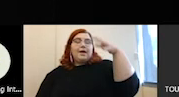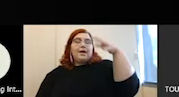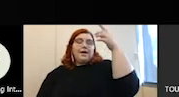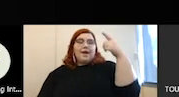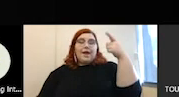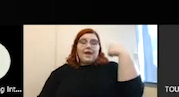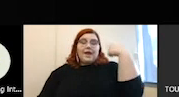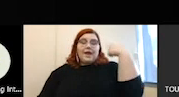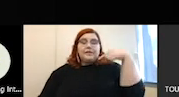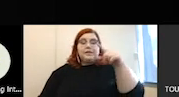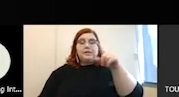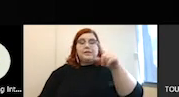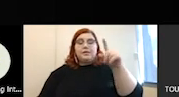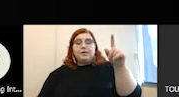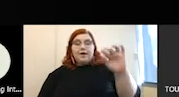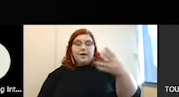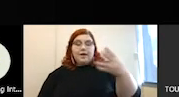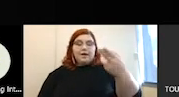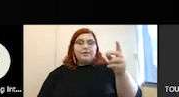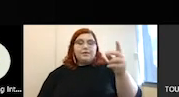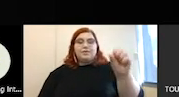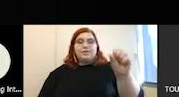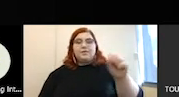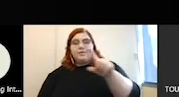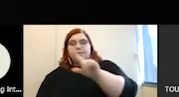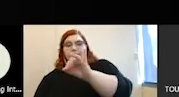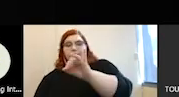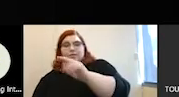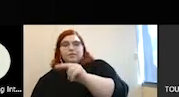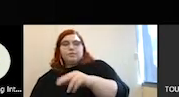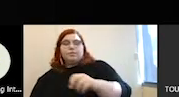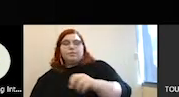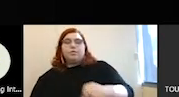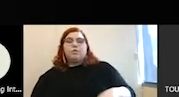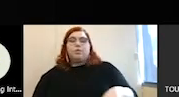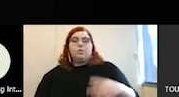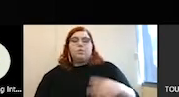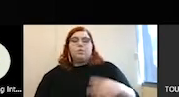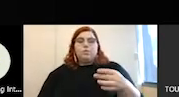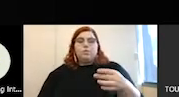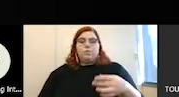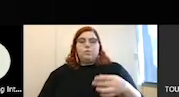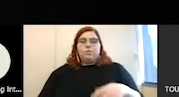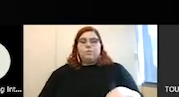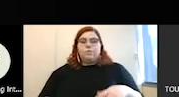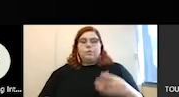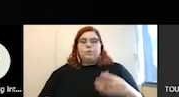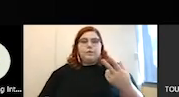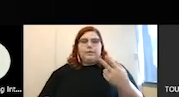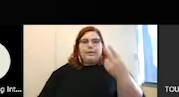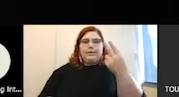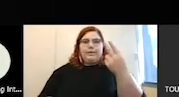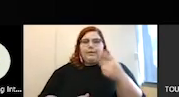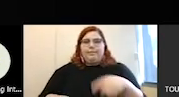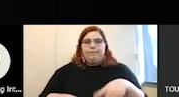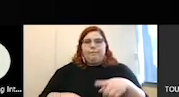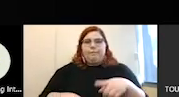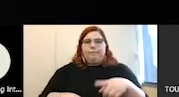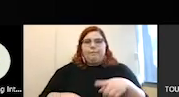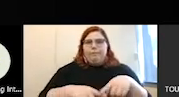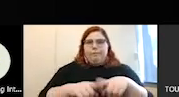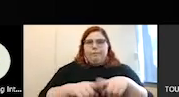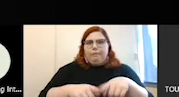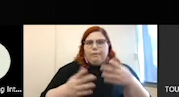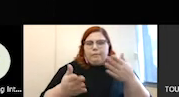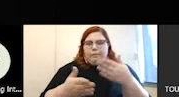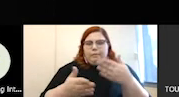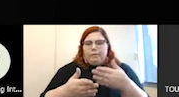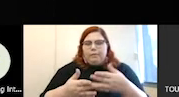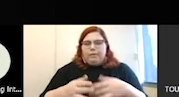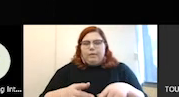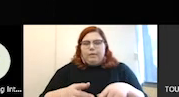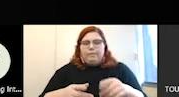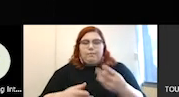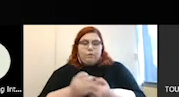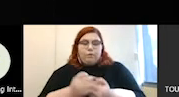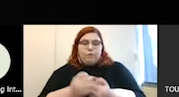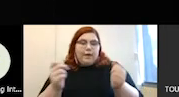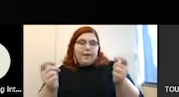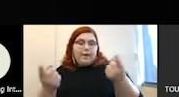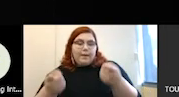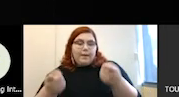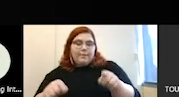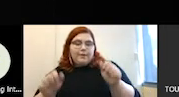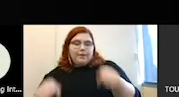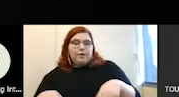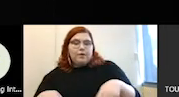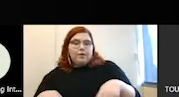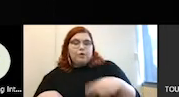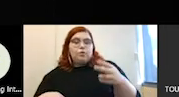user flips the coin, they get either heads or tails. Then you're going to use the command either,